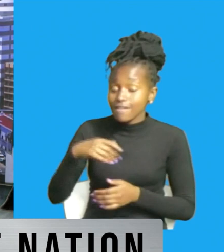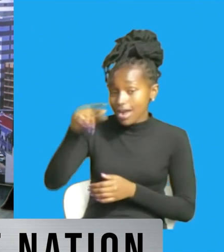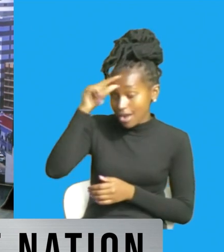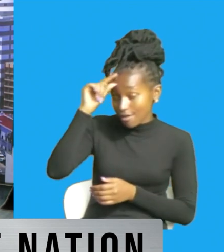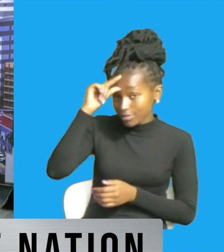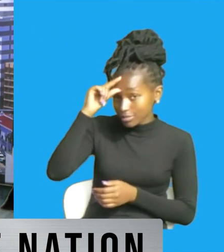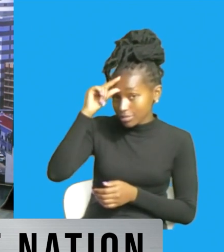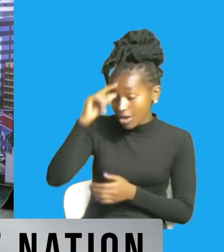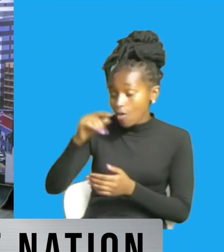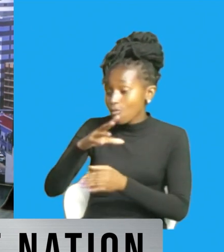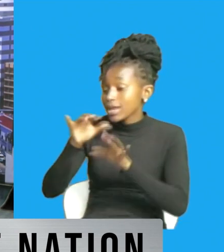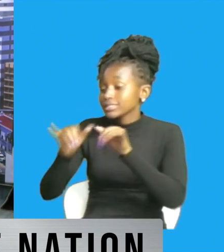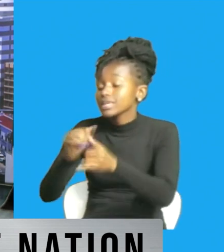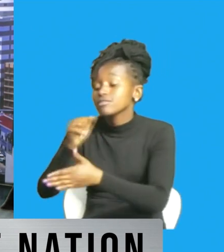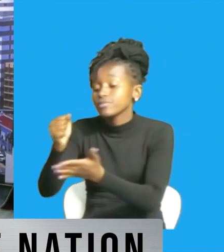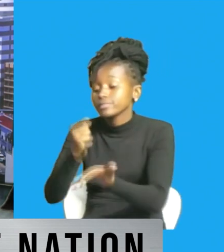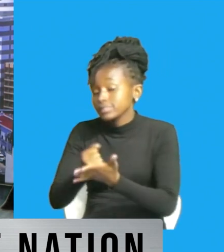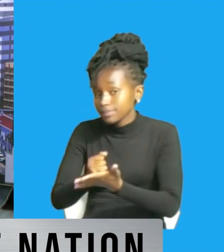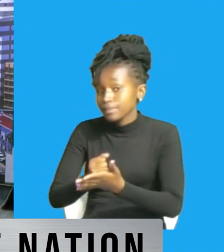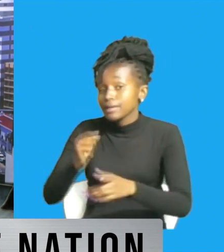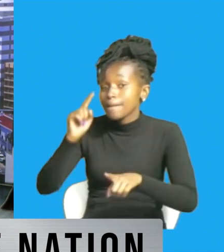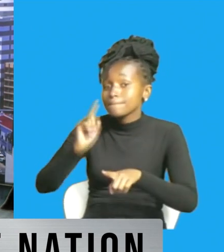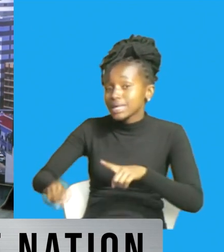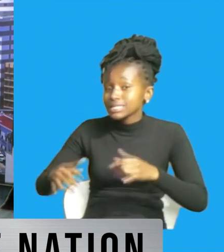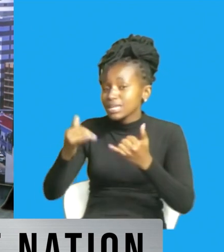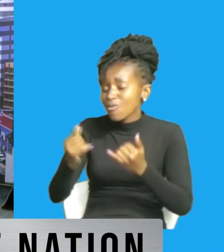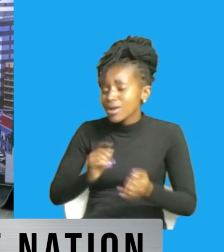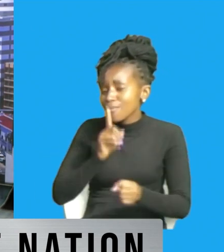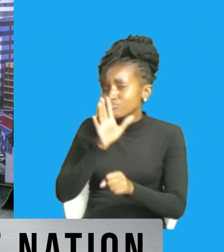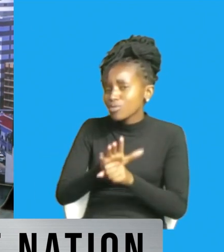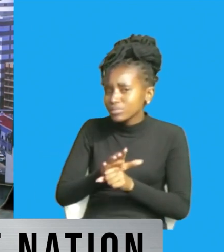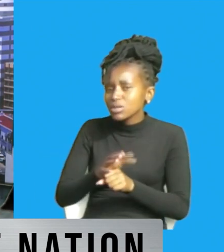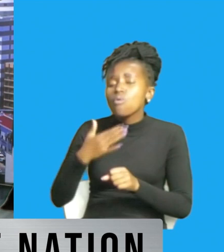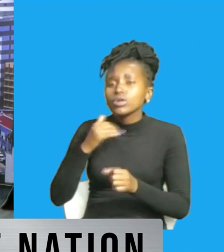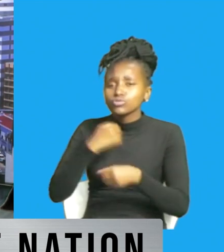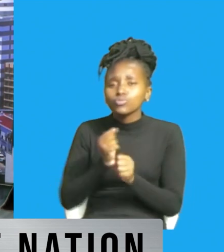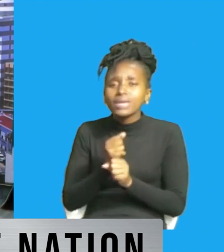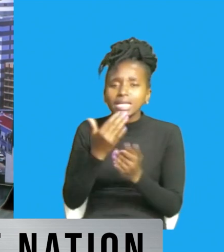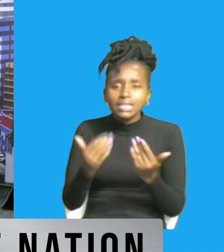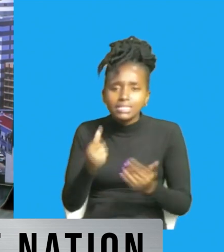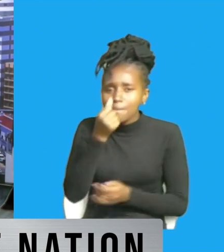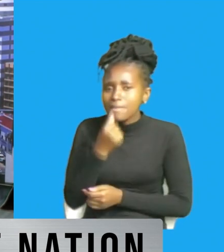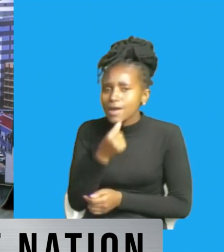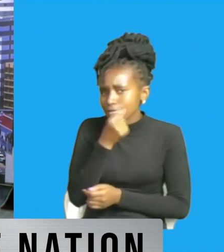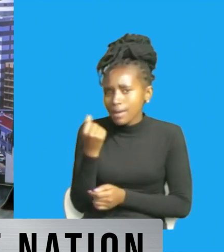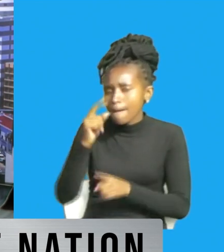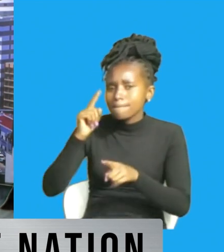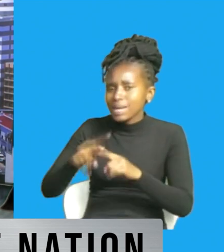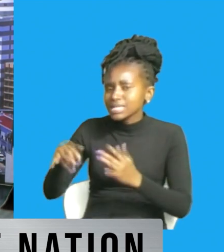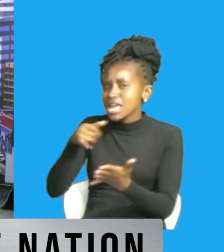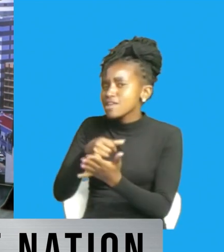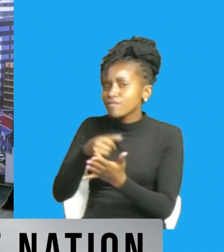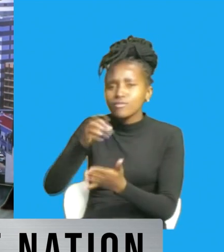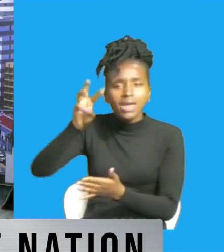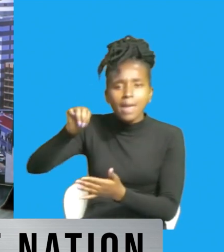in office that is saying that wanataka kufanya privatization bila kuinvolve the MPs, John.